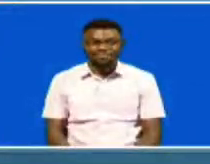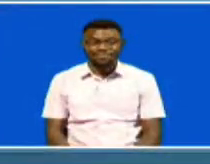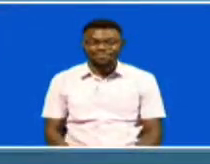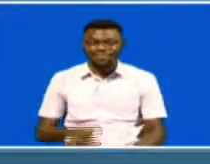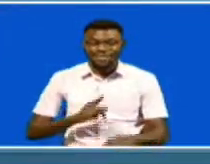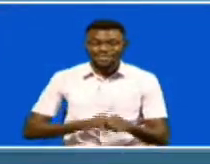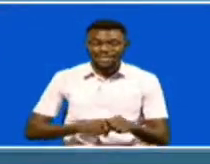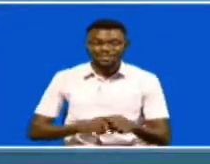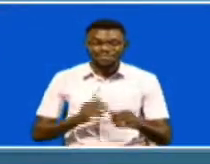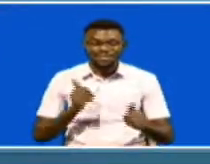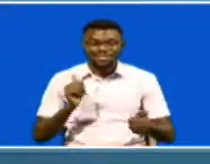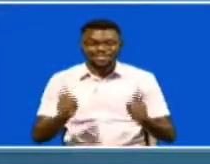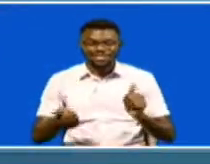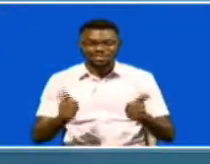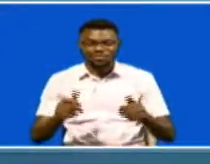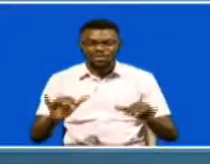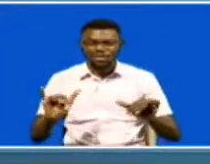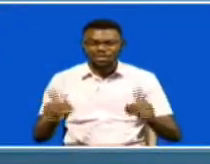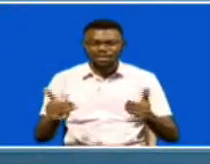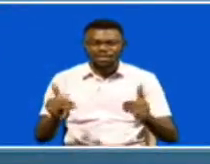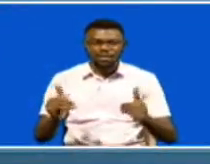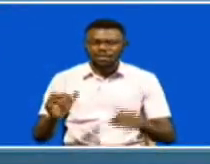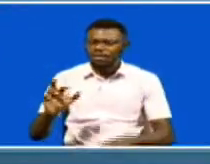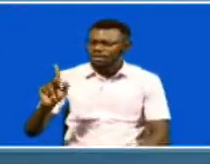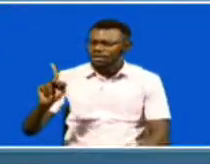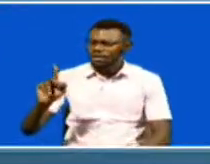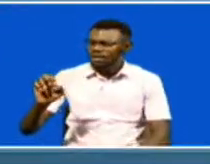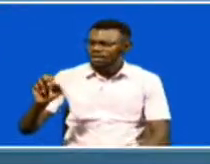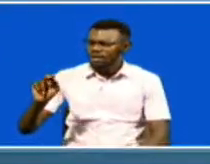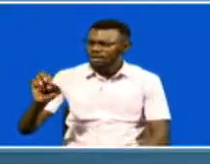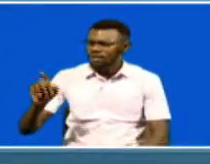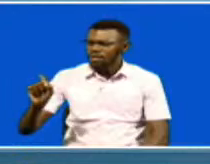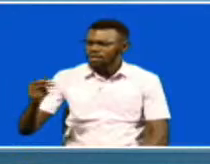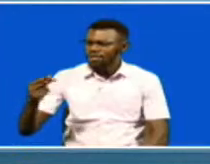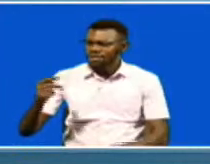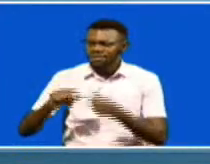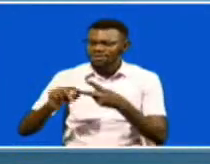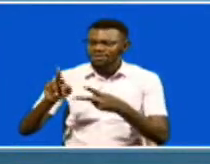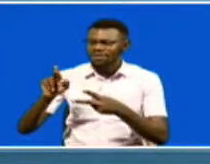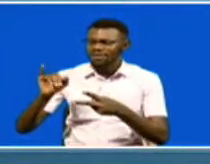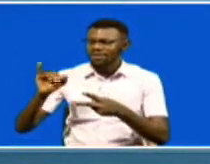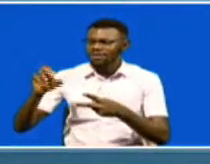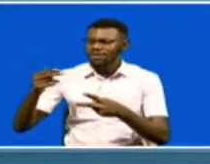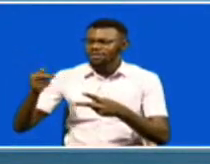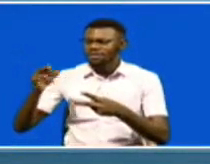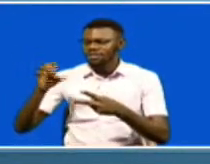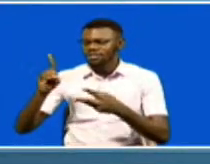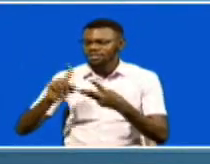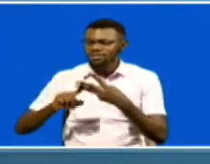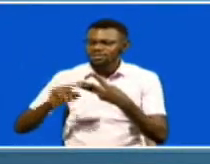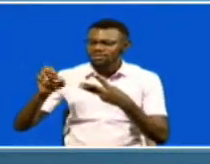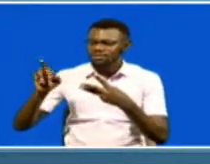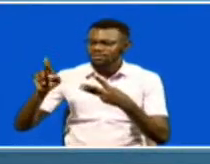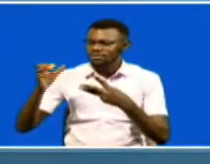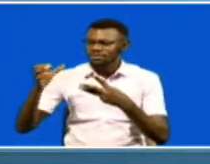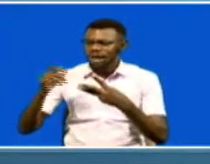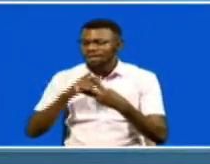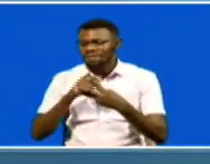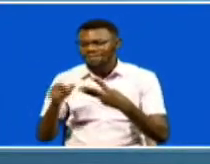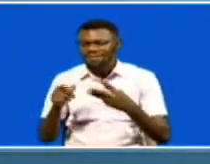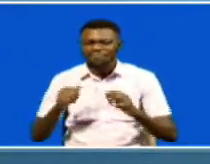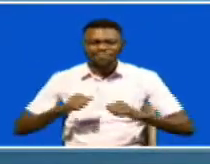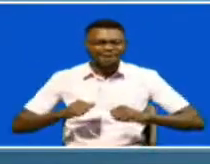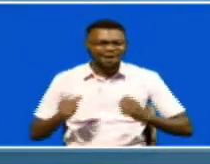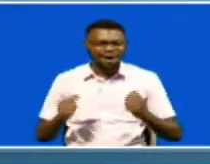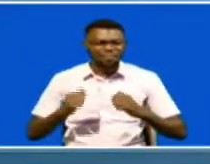Right, time now for some sports. Kenneth Muguna, Richard Odada, and Eric Marcelo Ouma have expressed their happiness at